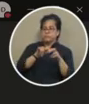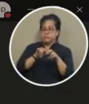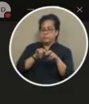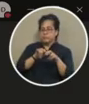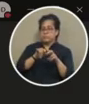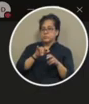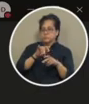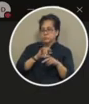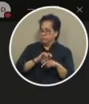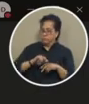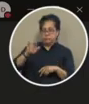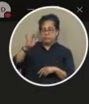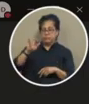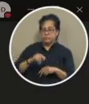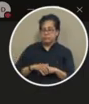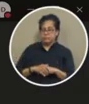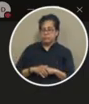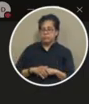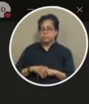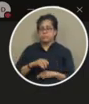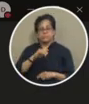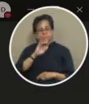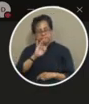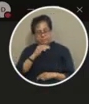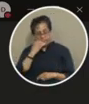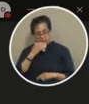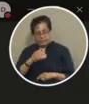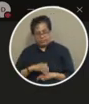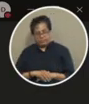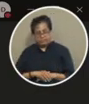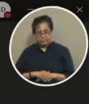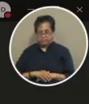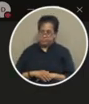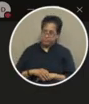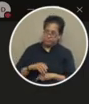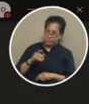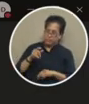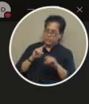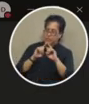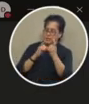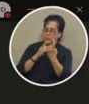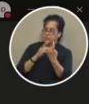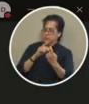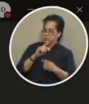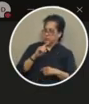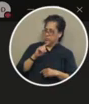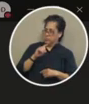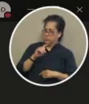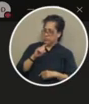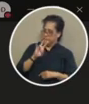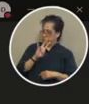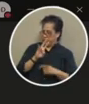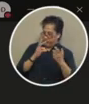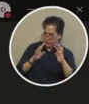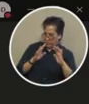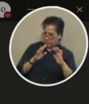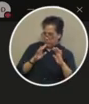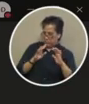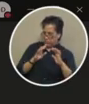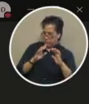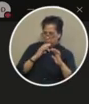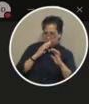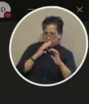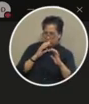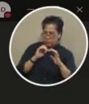through. Okay, thank you. Representative Rivera, did you wish to speak again, or did you cover those items?